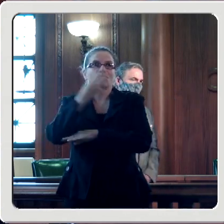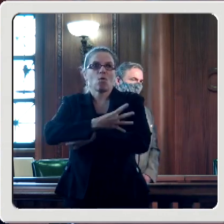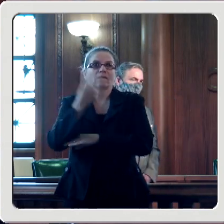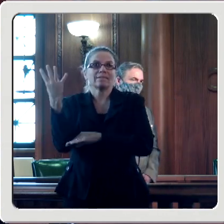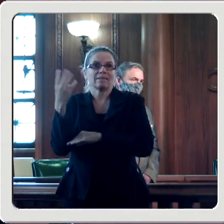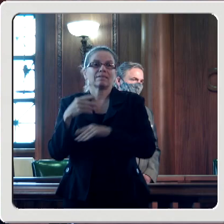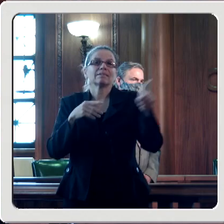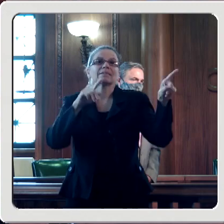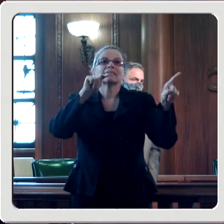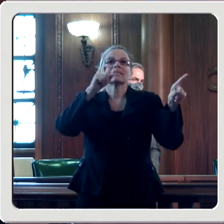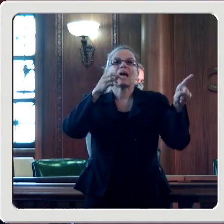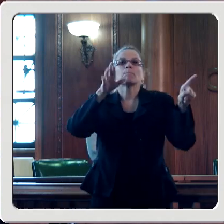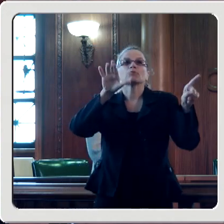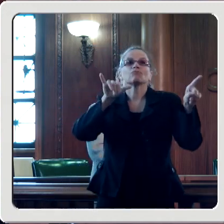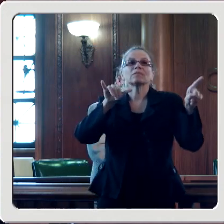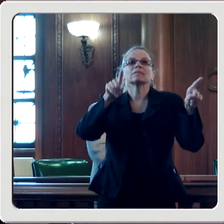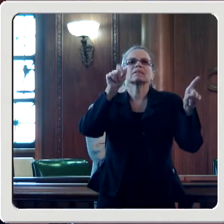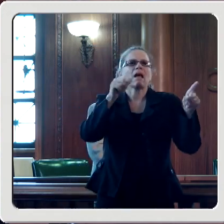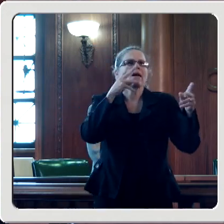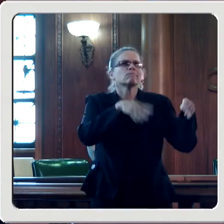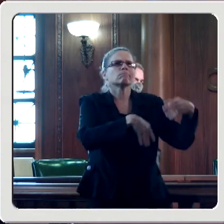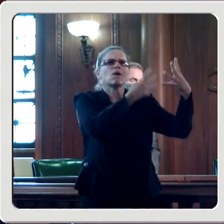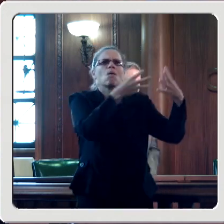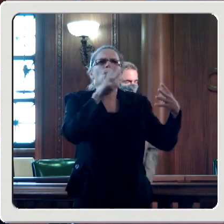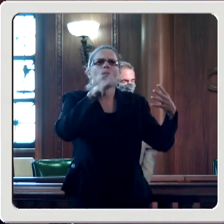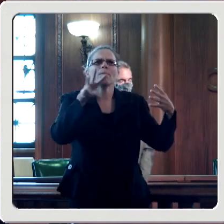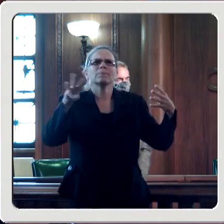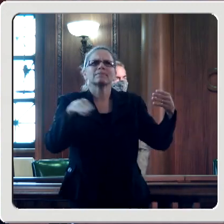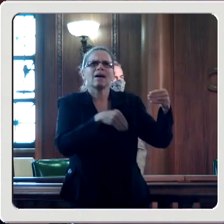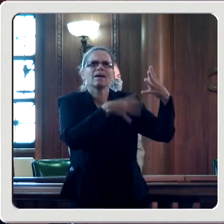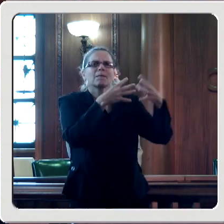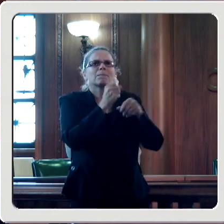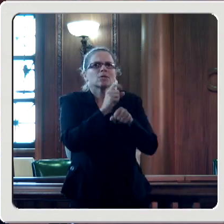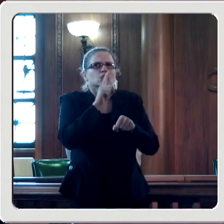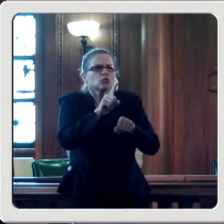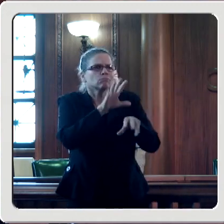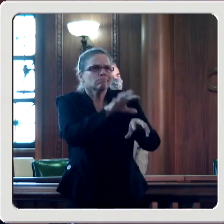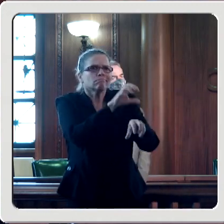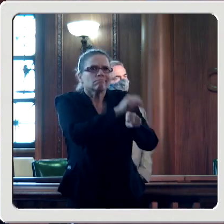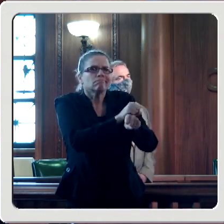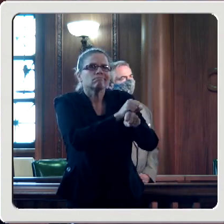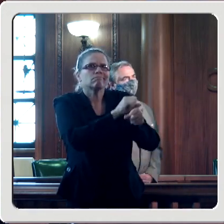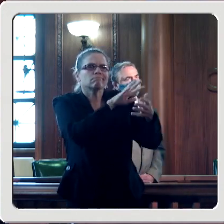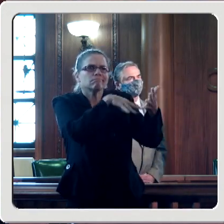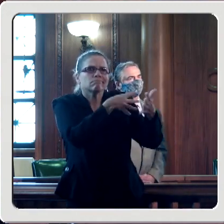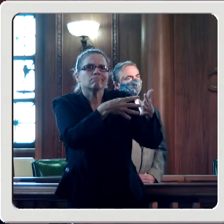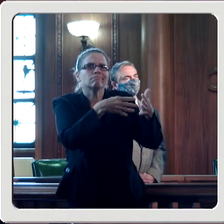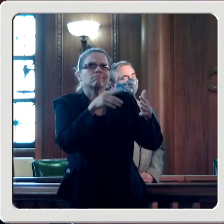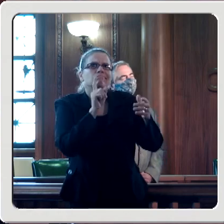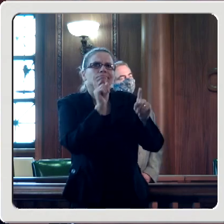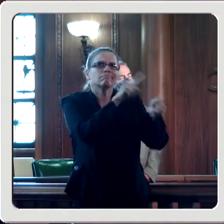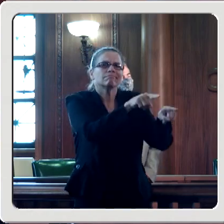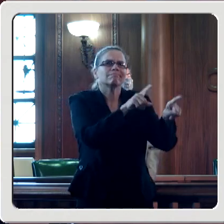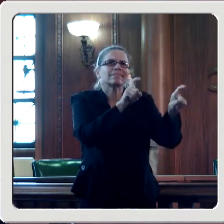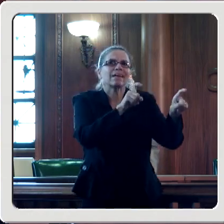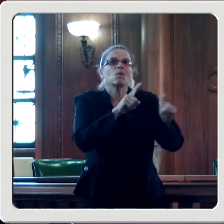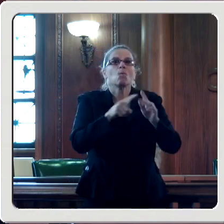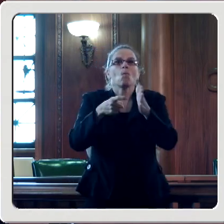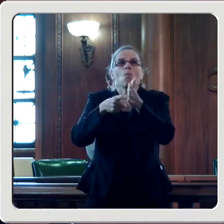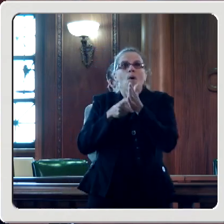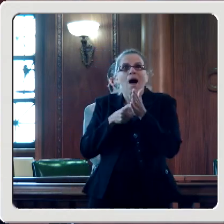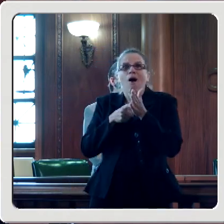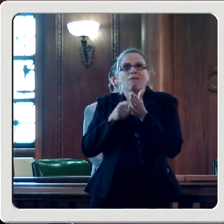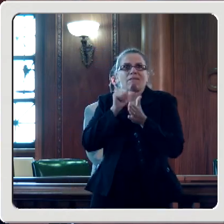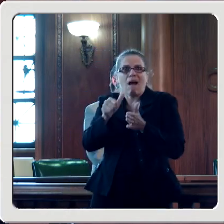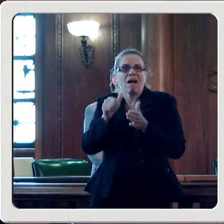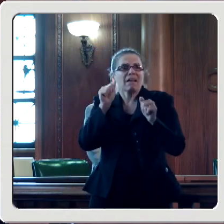an appointment. They would like appointments, but they are taking walk-ins as well. We